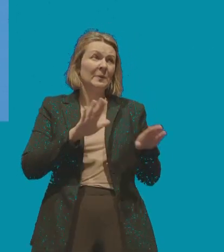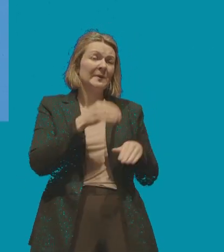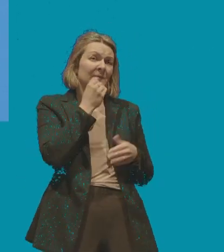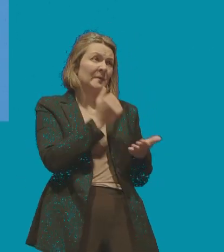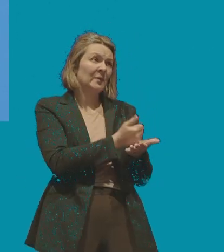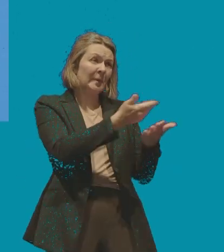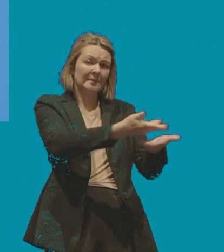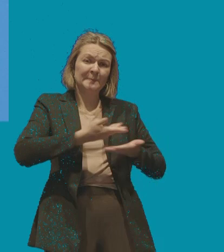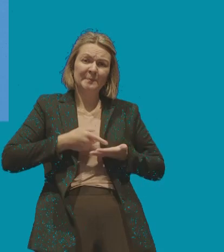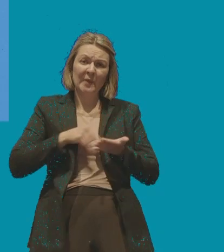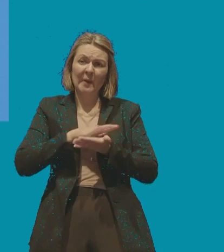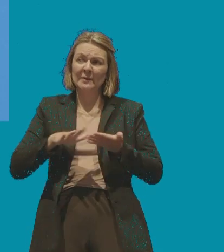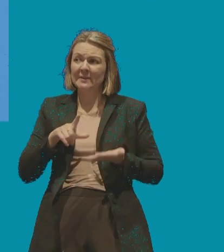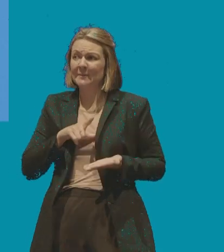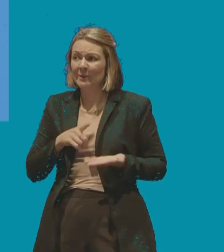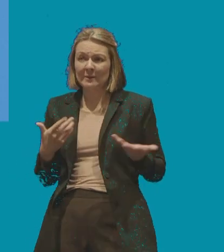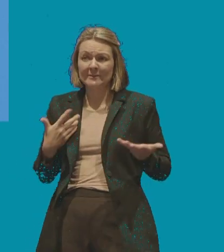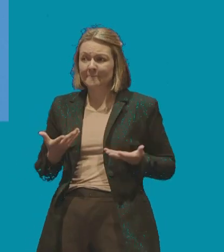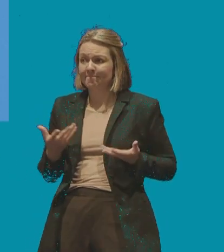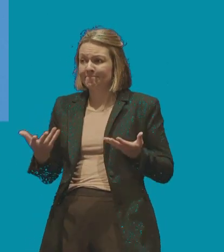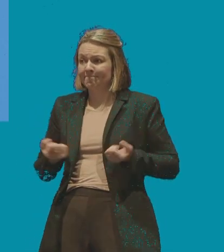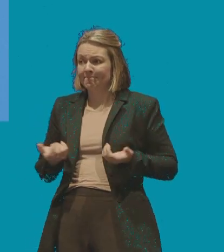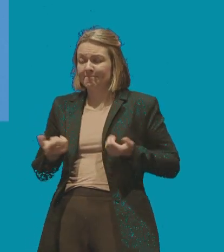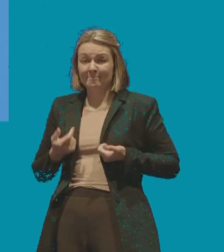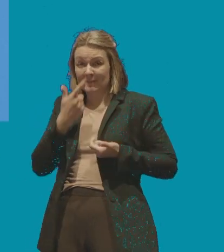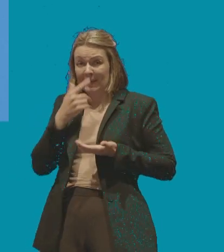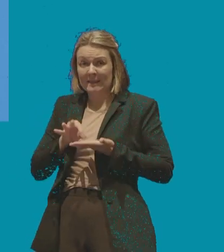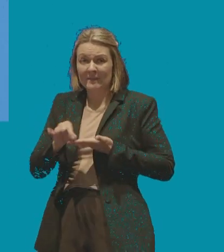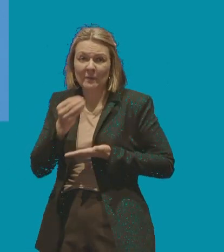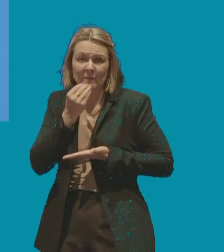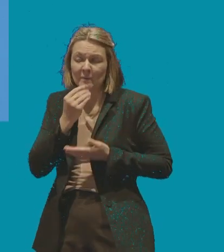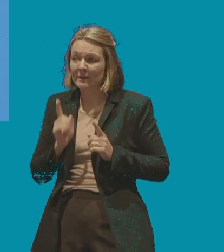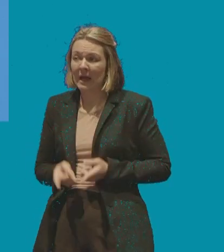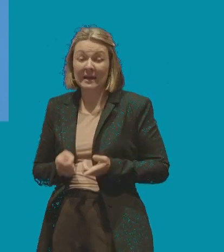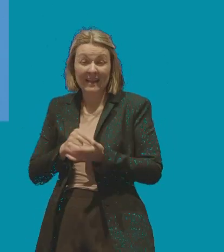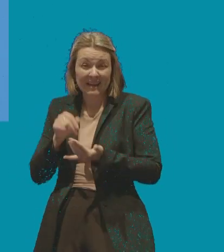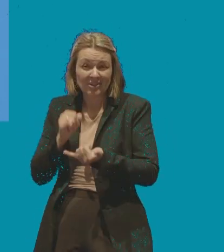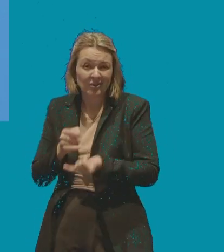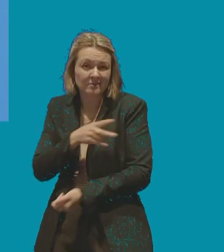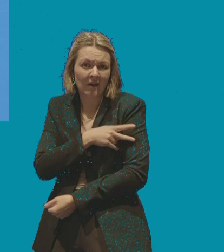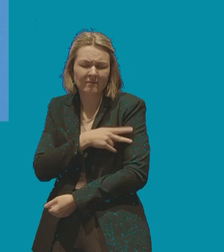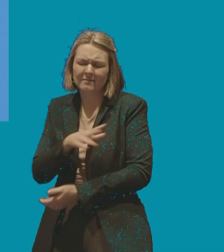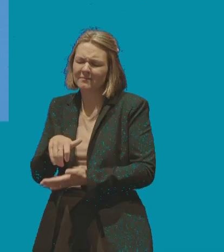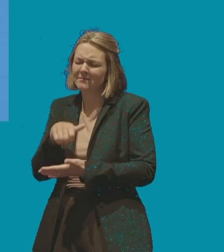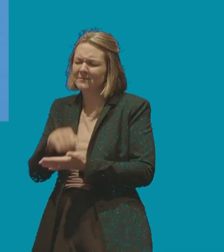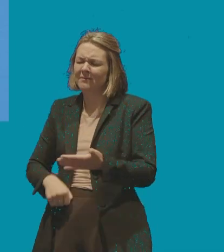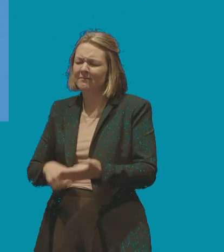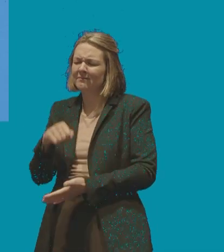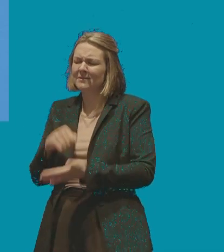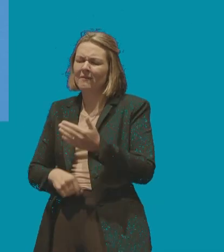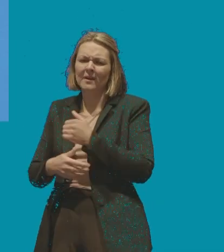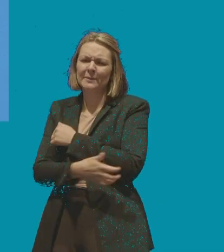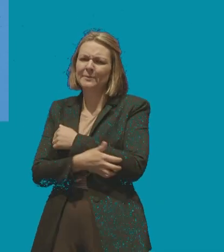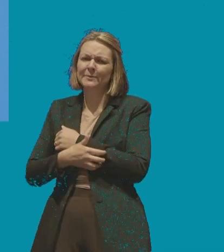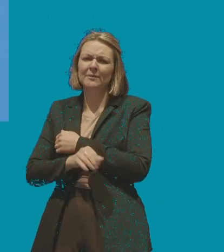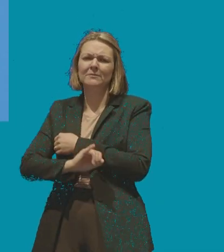Thursday because they couldn't get by on the wages that they earn in the NHS. So these have been really, really tough times for far too many people. But I think they're